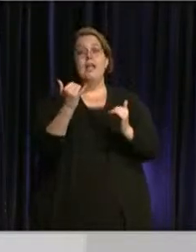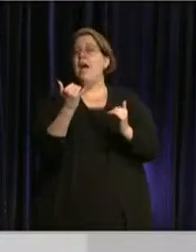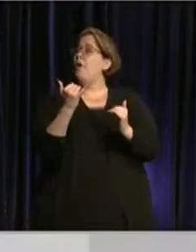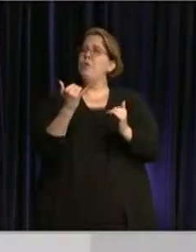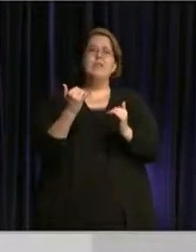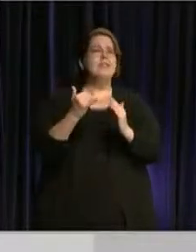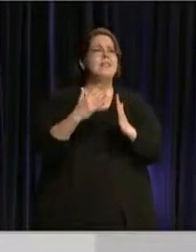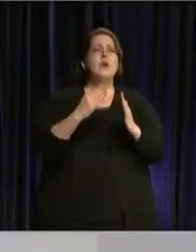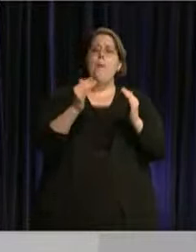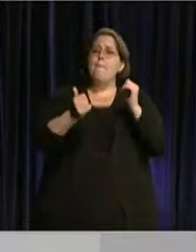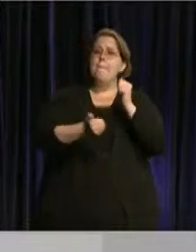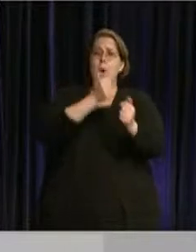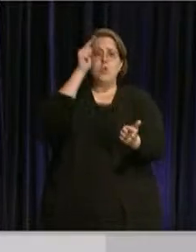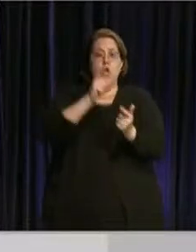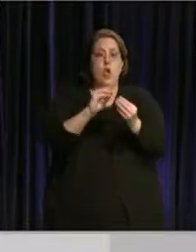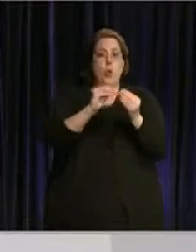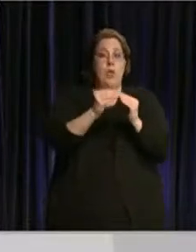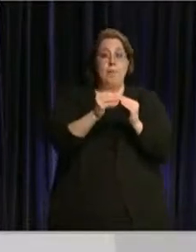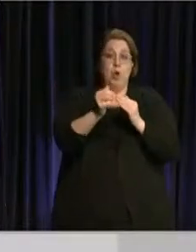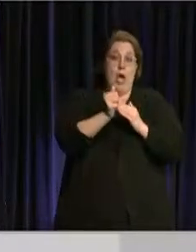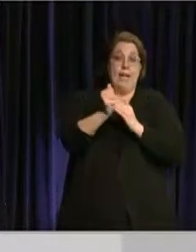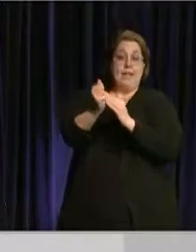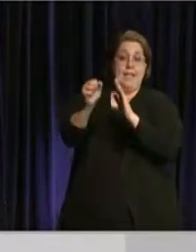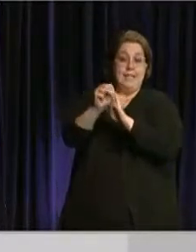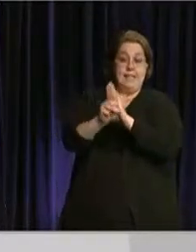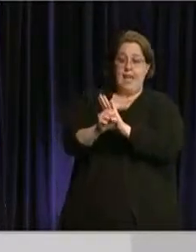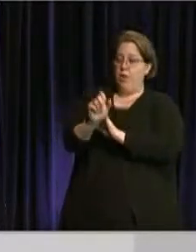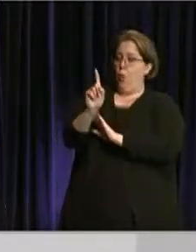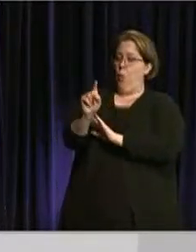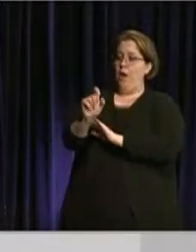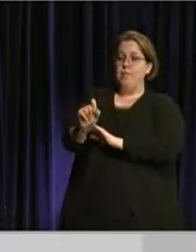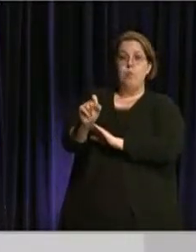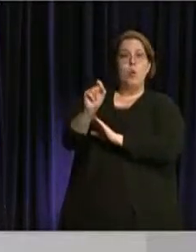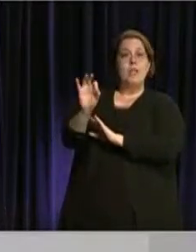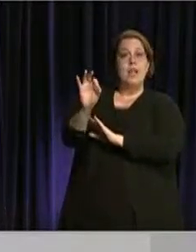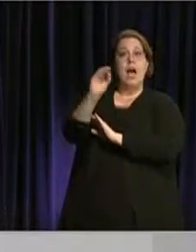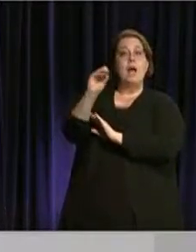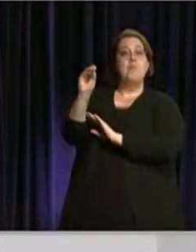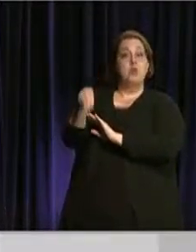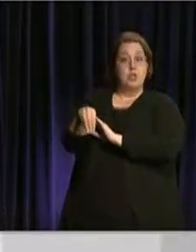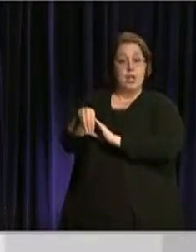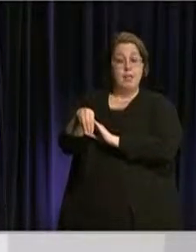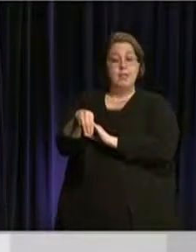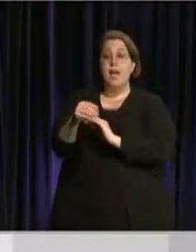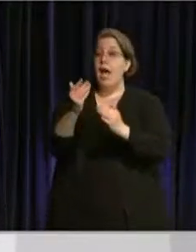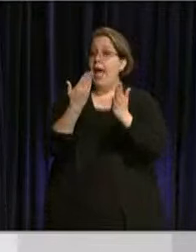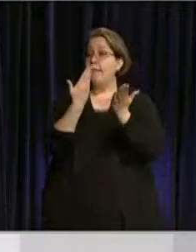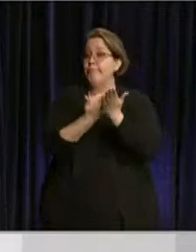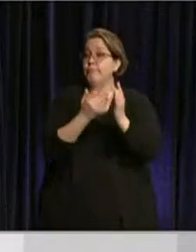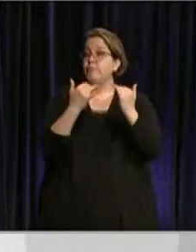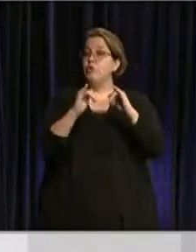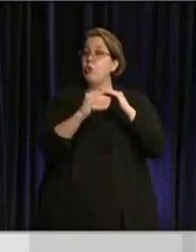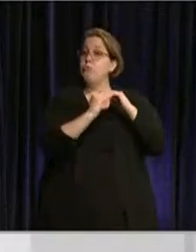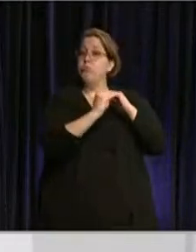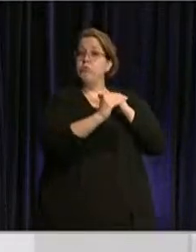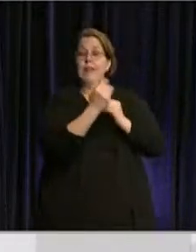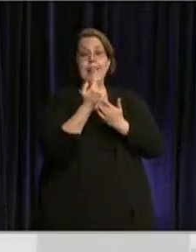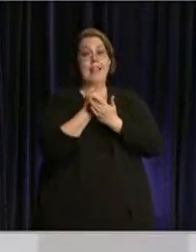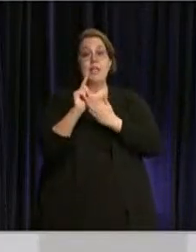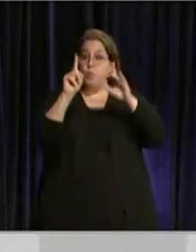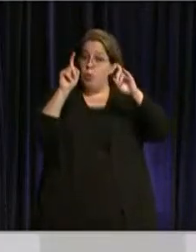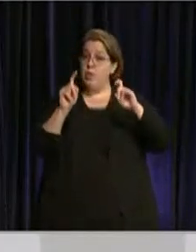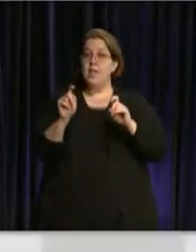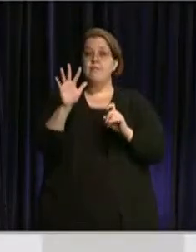all-time low and a state leading number now, 1.9%, and indicators remain steady. Last week, we